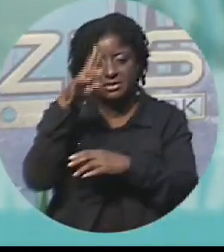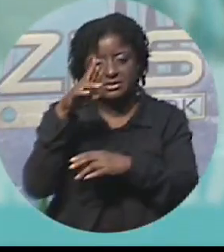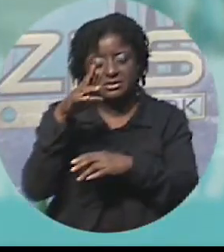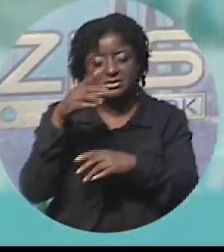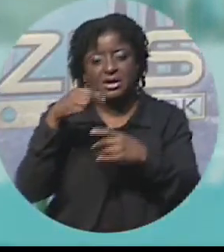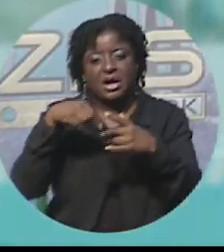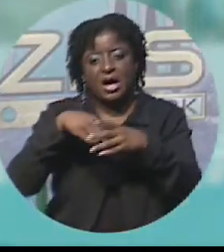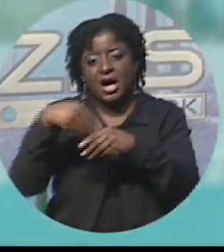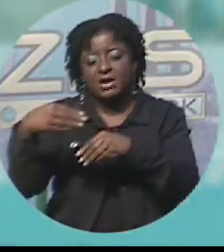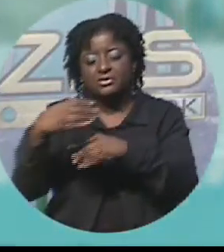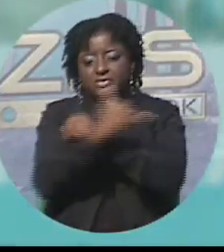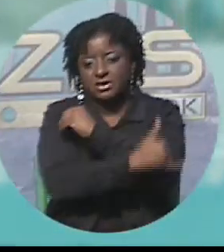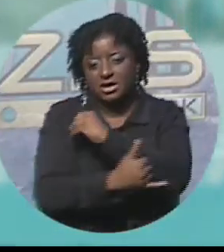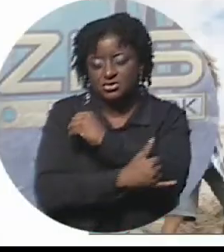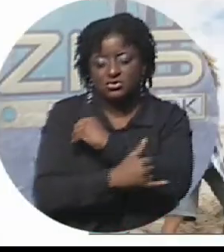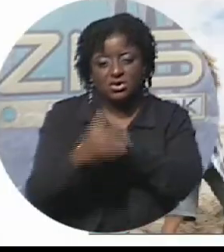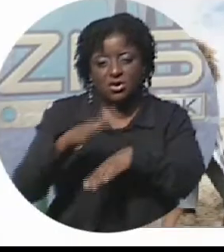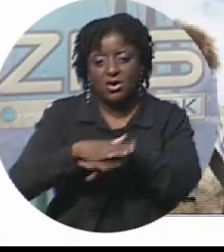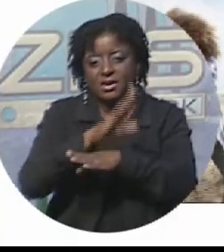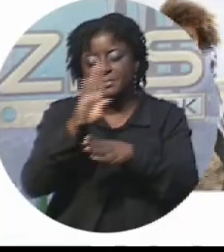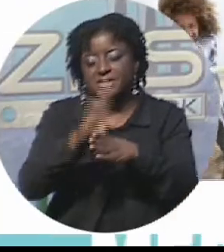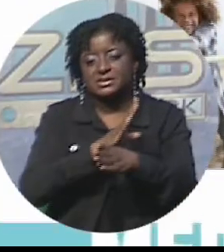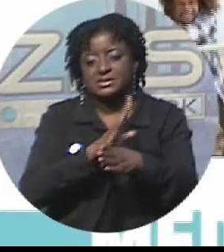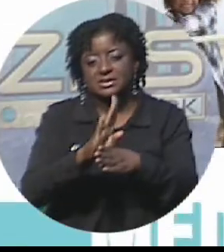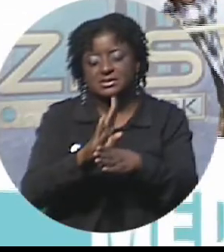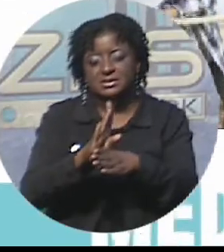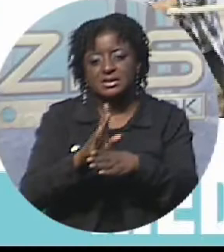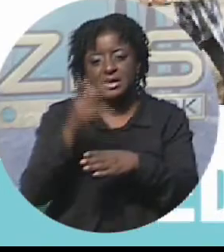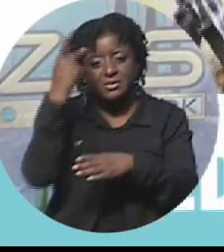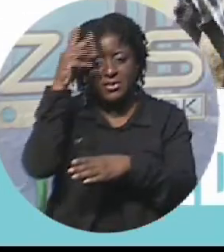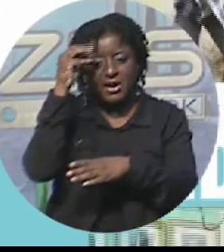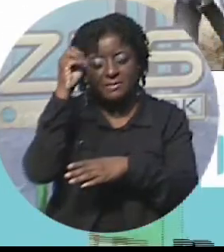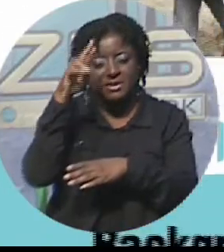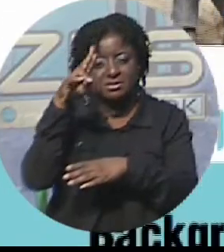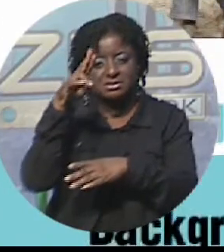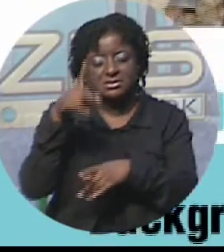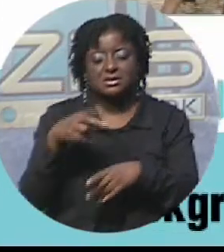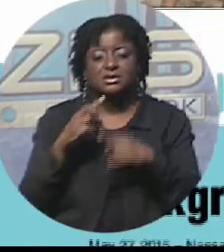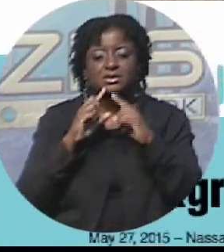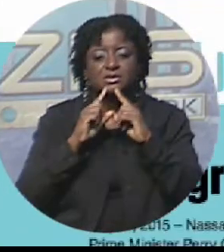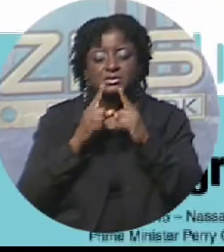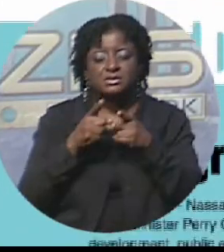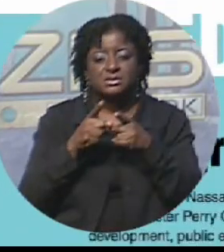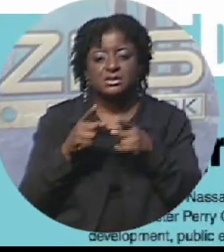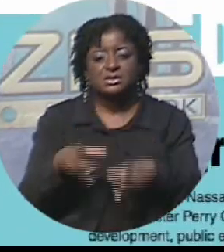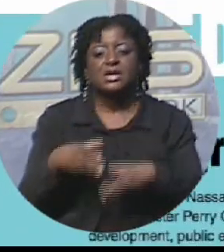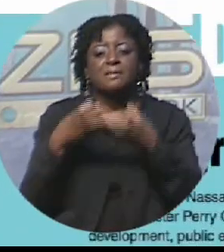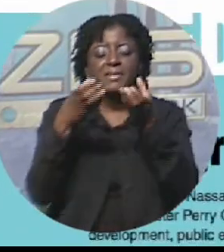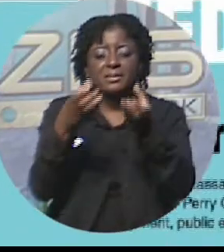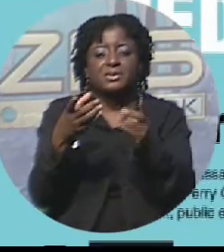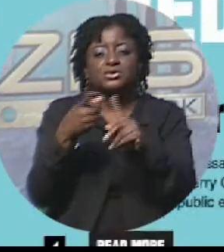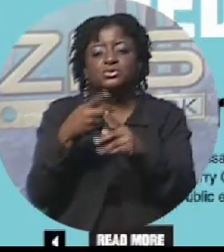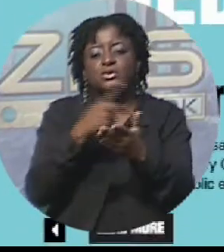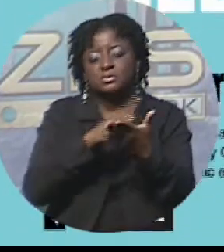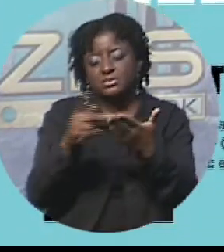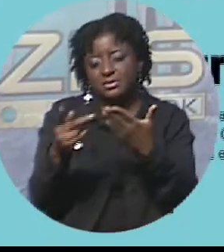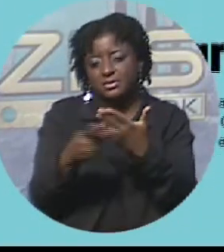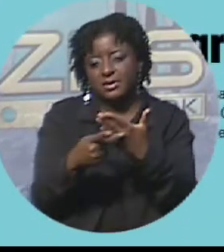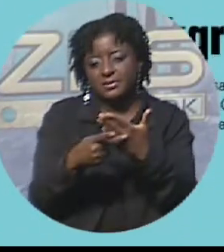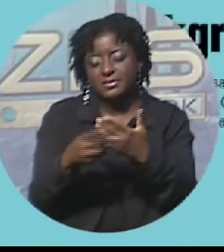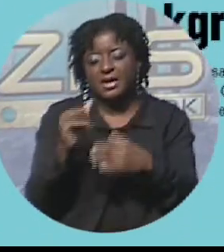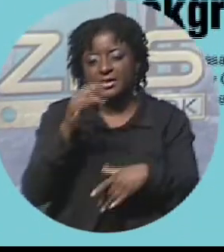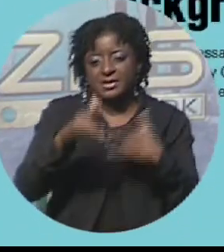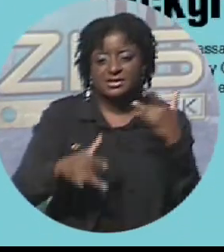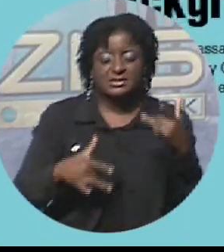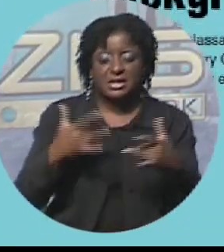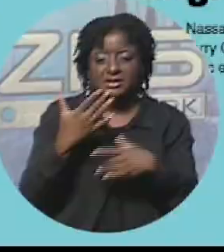for the next few days. The Prime Minister reiterates his commitment to the initiative and the exciting things that are to come for the people of the